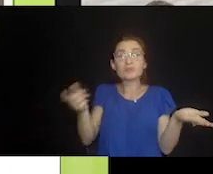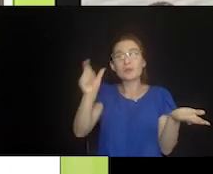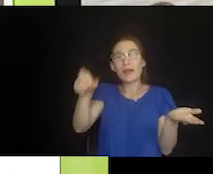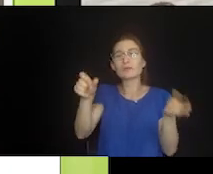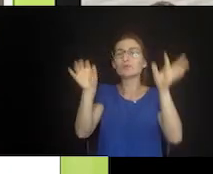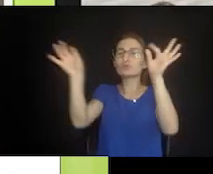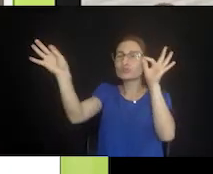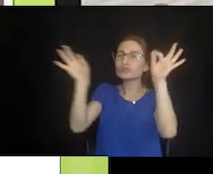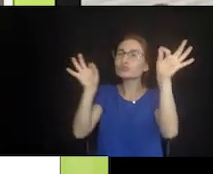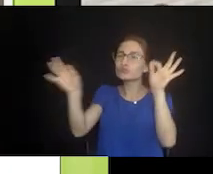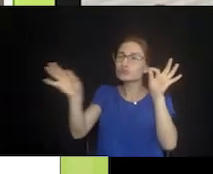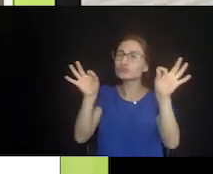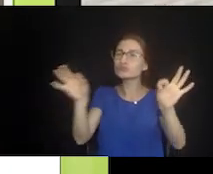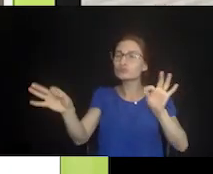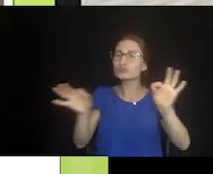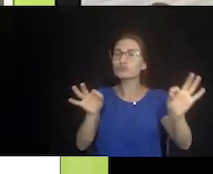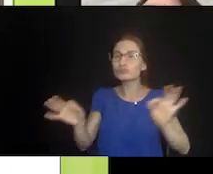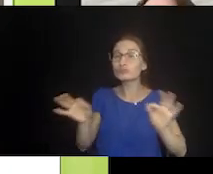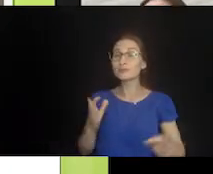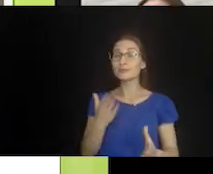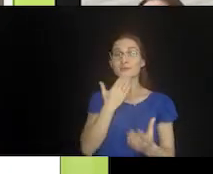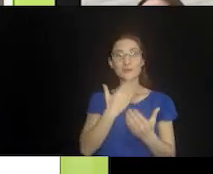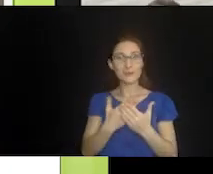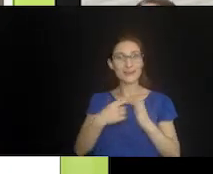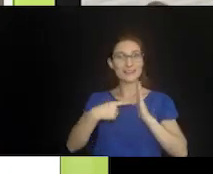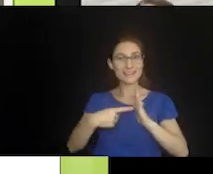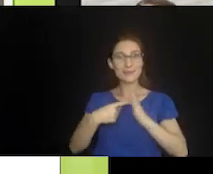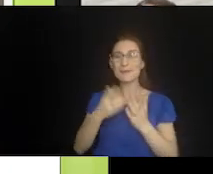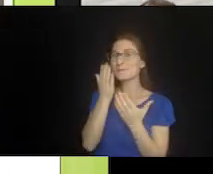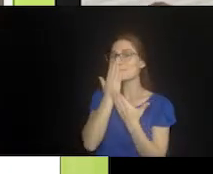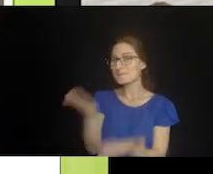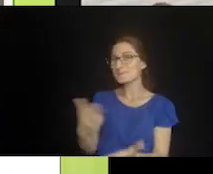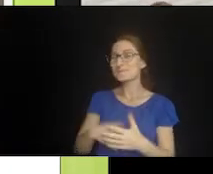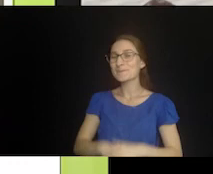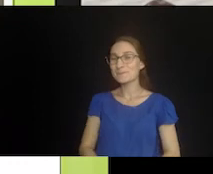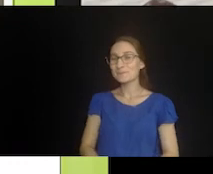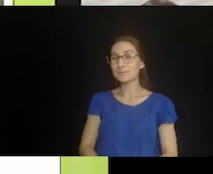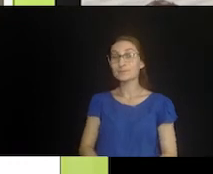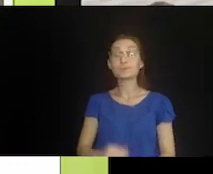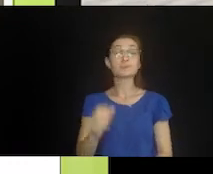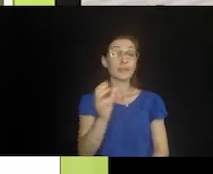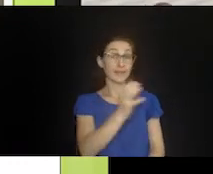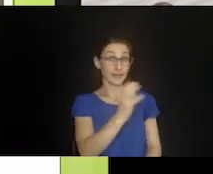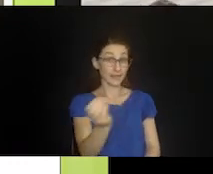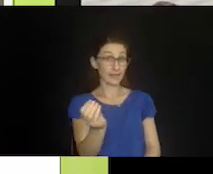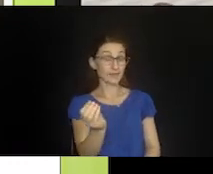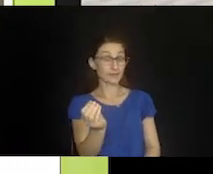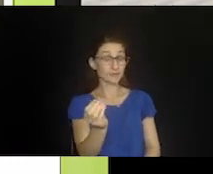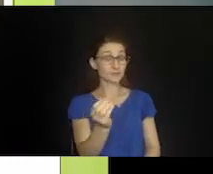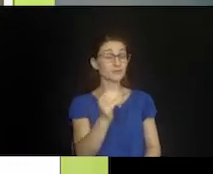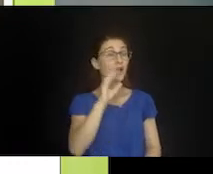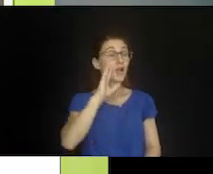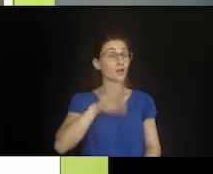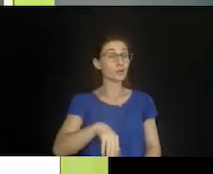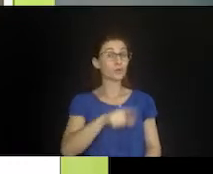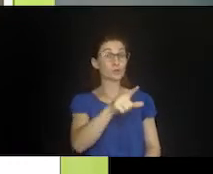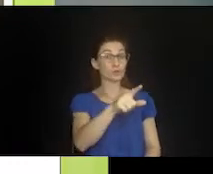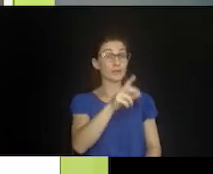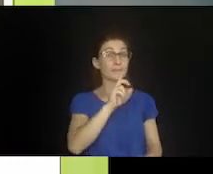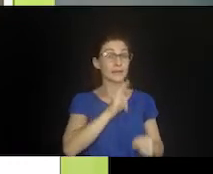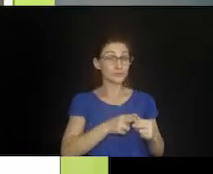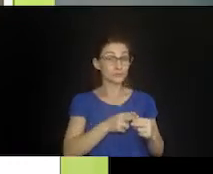in advocacy or even know what it is. So you have to be the one to tell them that. So that is a good example. Thank you. And